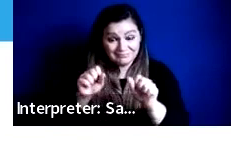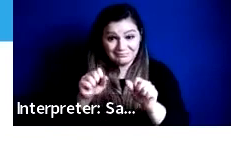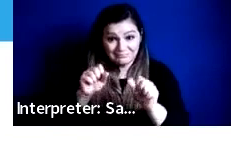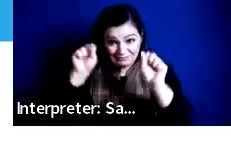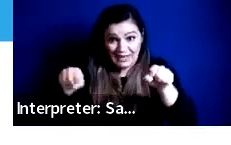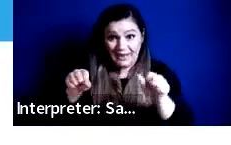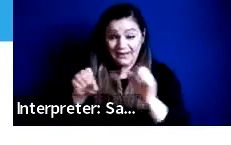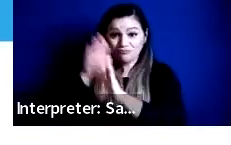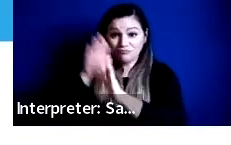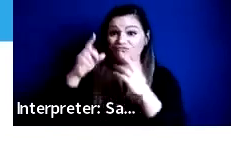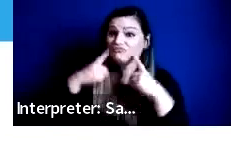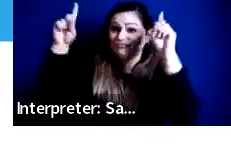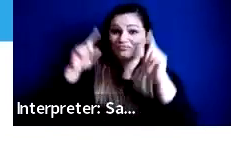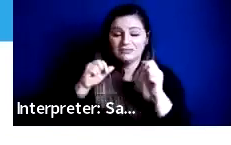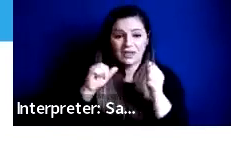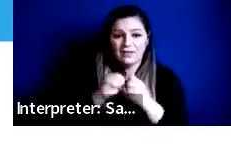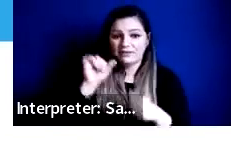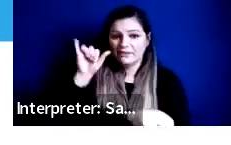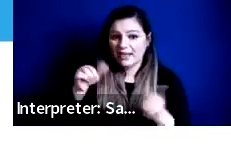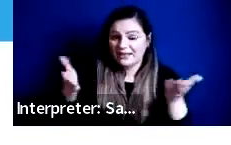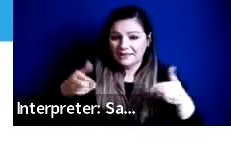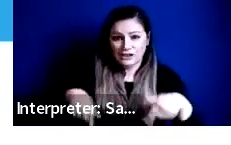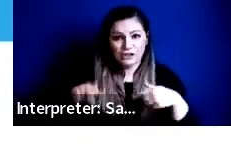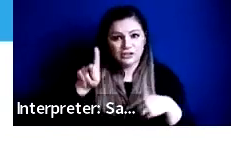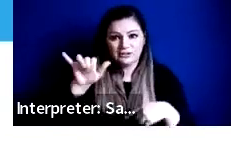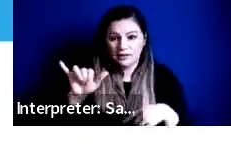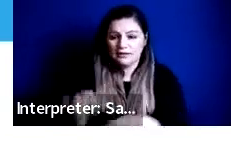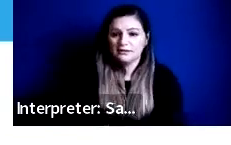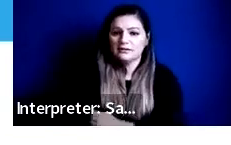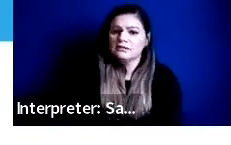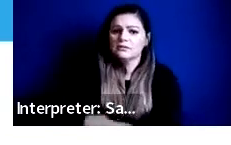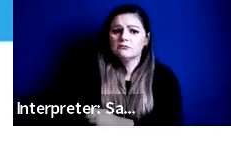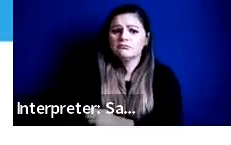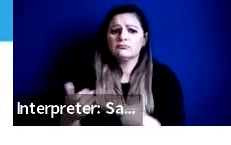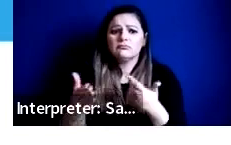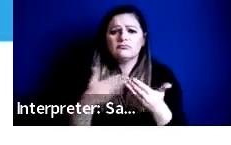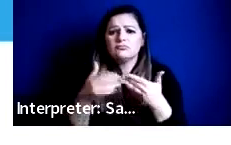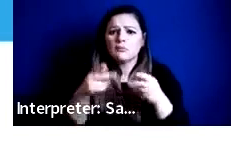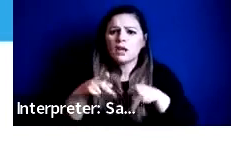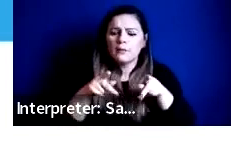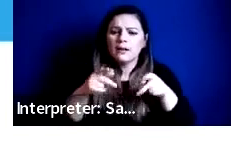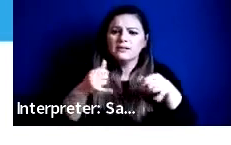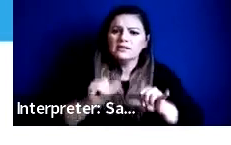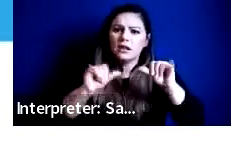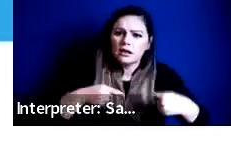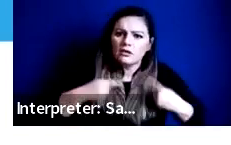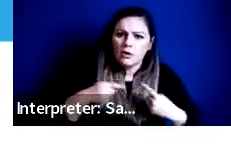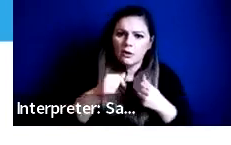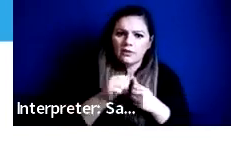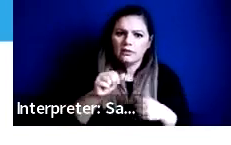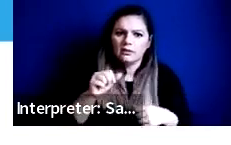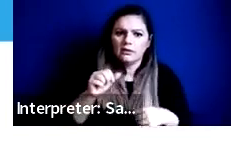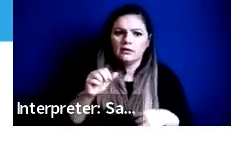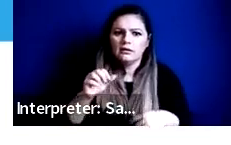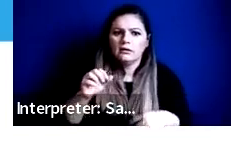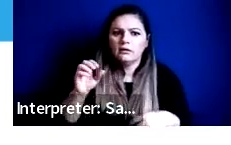residents of Kentucky towards those that are still struggling with SUD. We want someone to interact with a loved one or interact with a